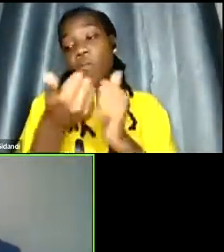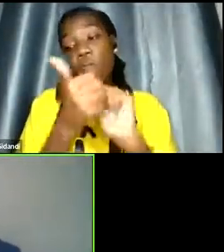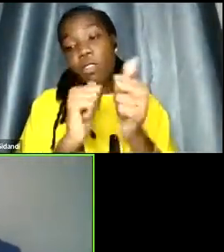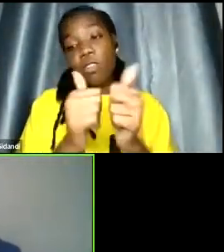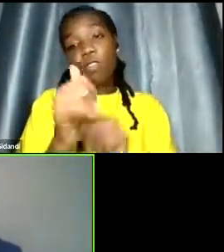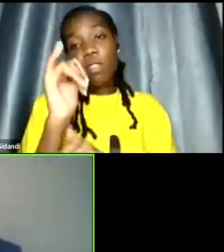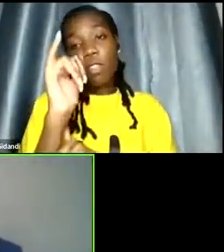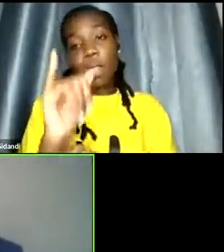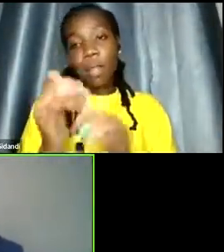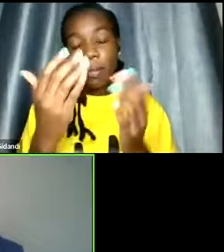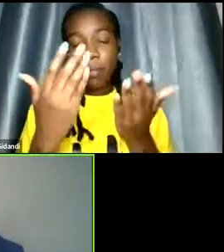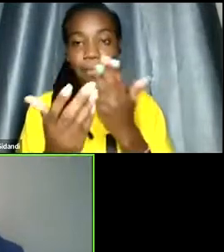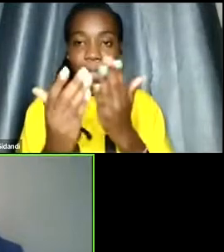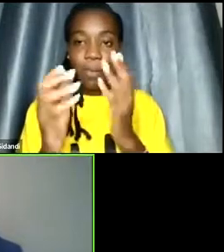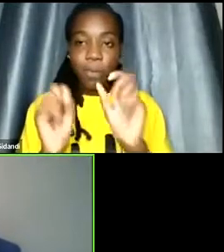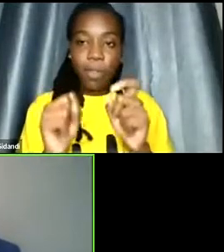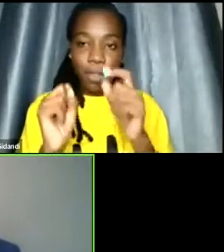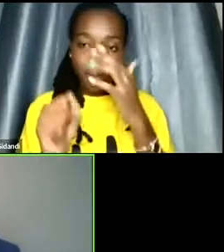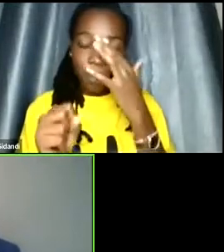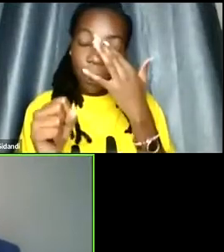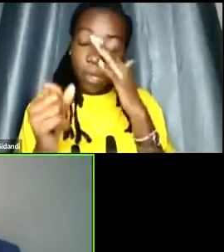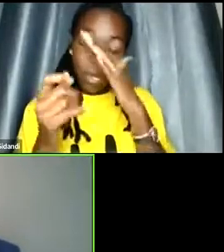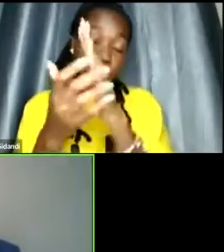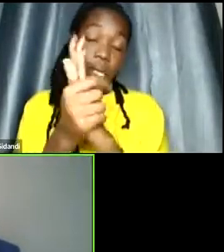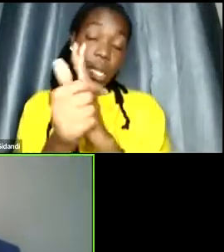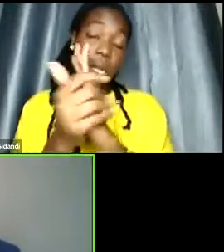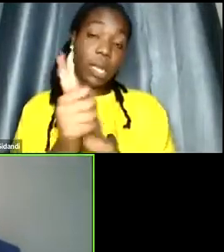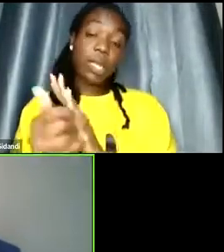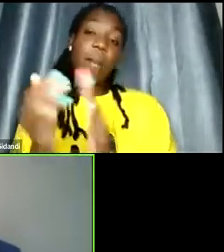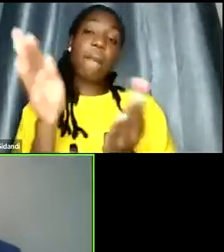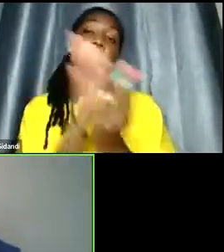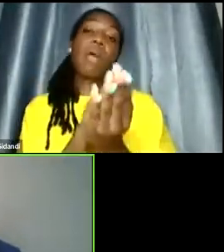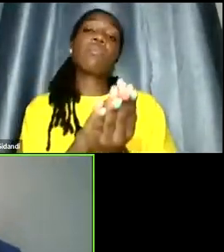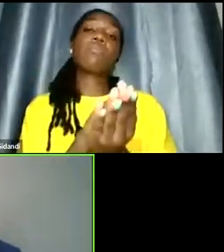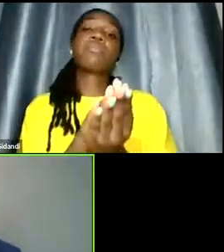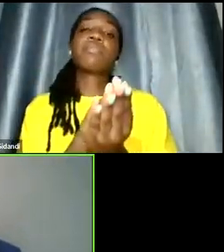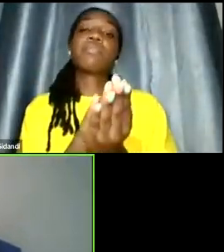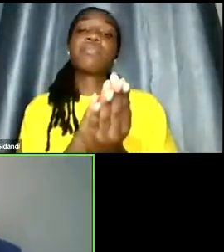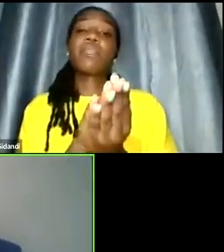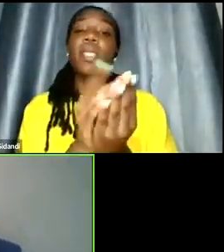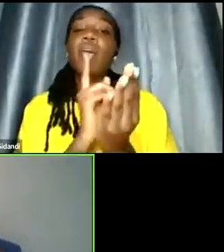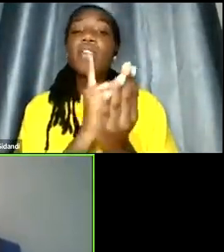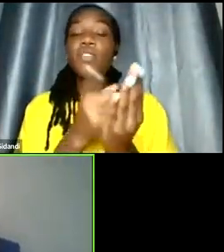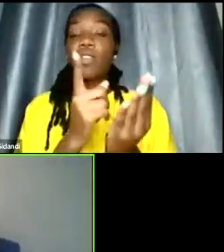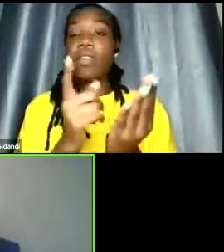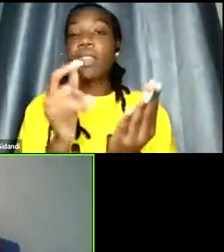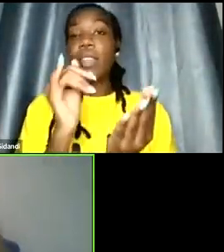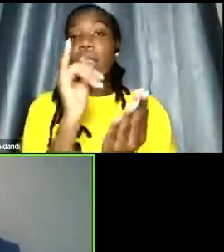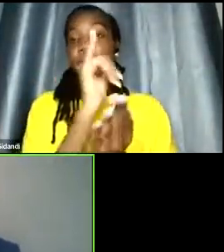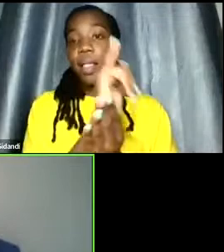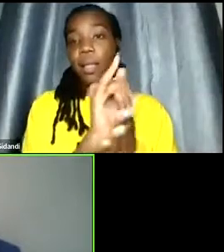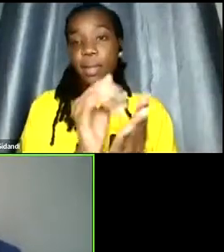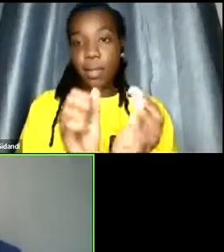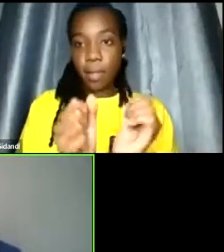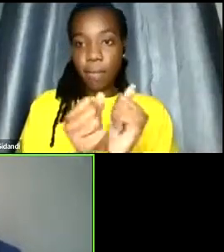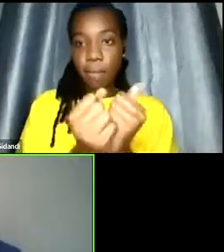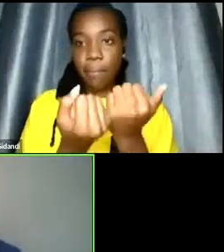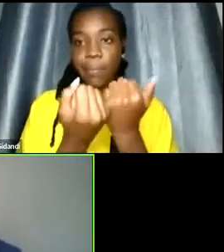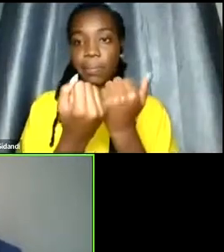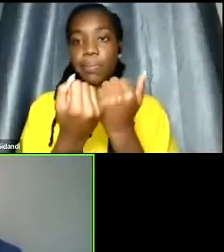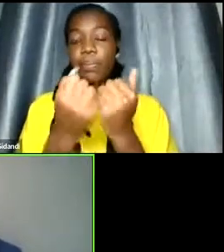turn to be a talent bank. So what happens when people join the organization as entry-level